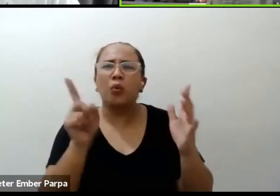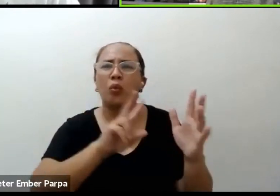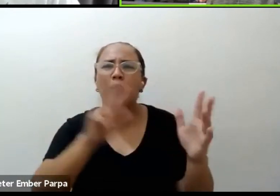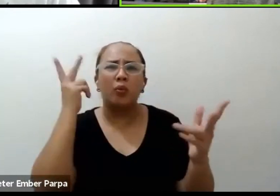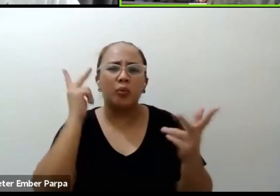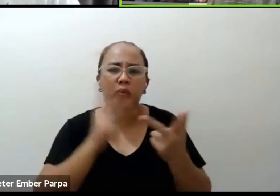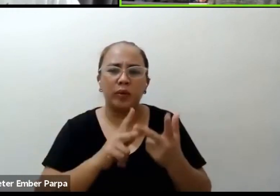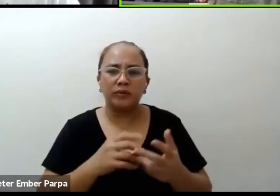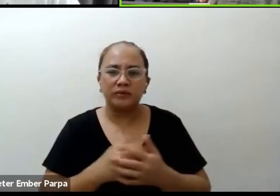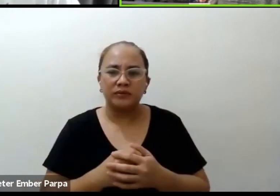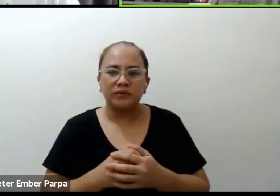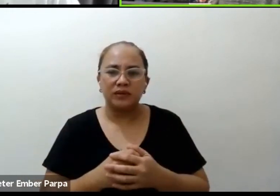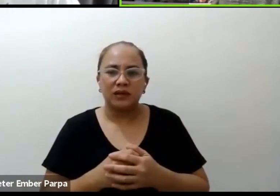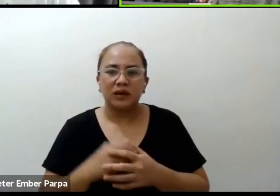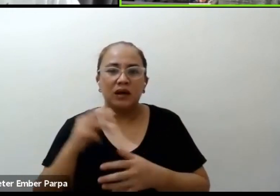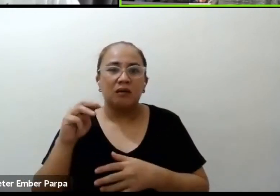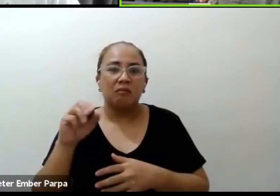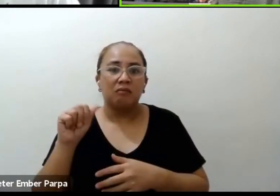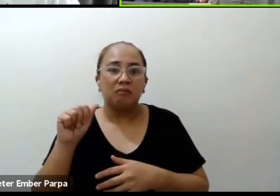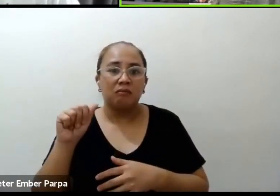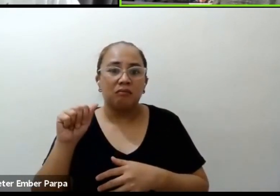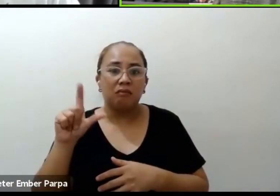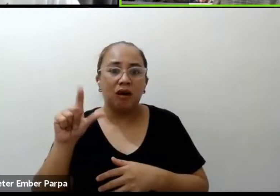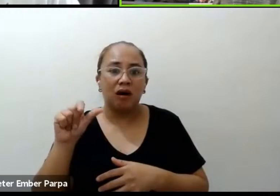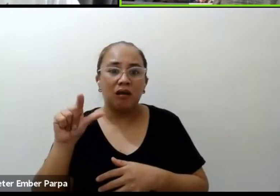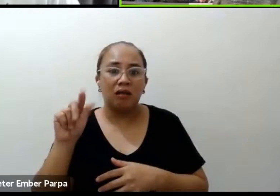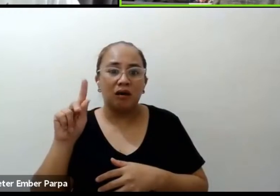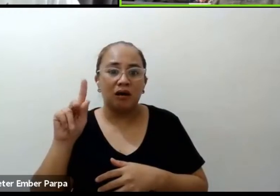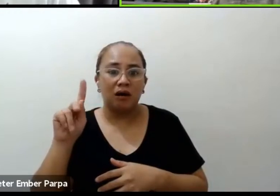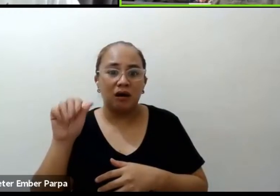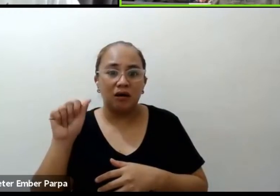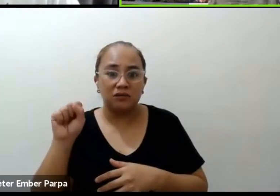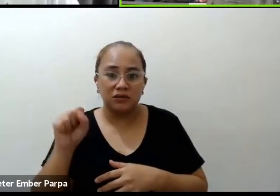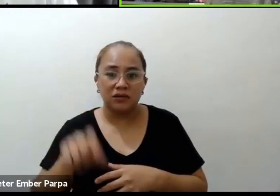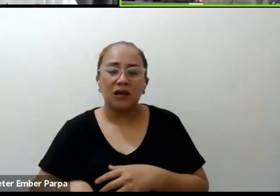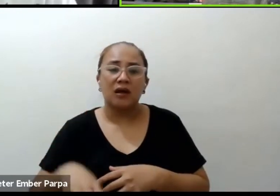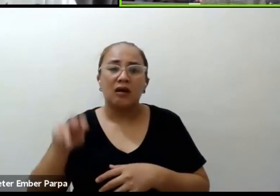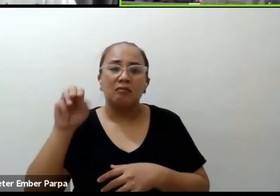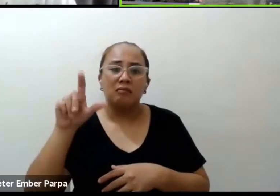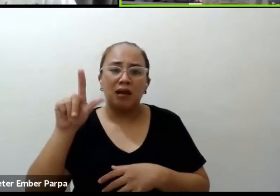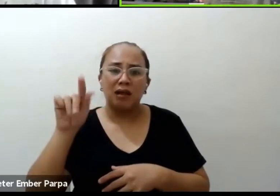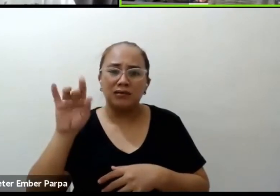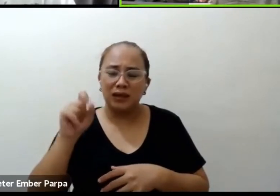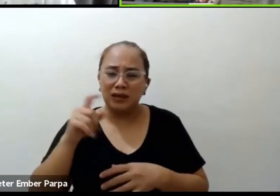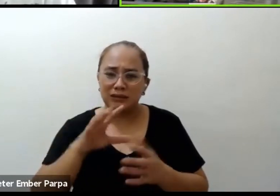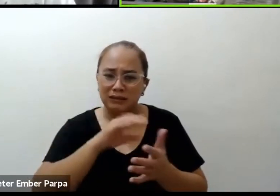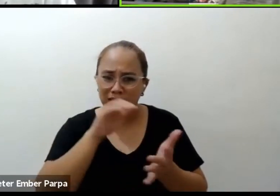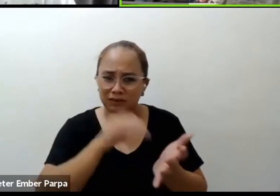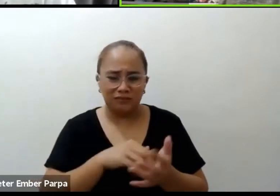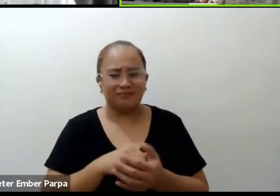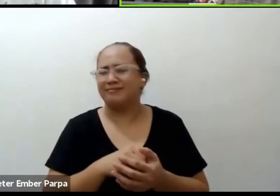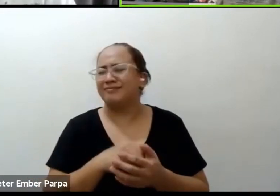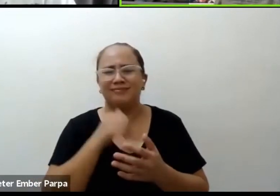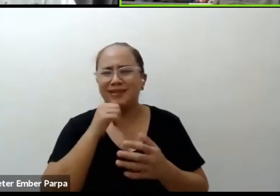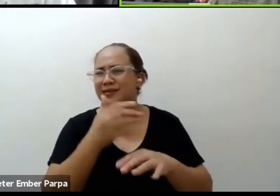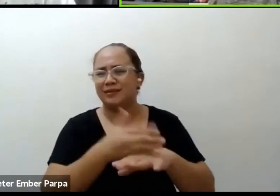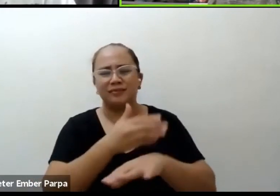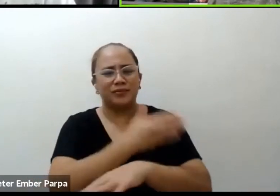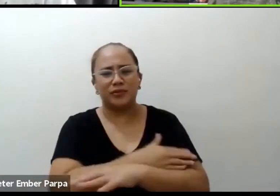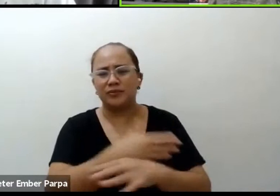those malakas malasakit centers, we know that was political gimmickry. There is no intention to improve the public healthcare